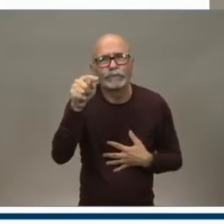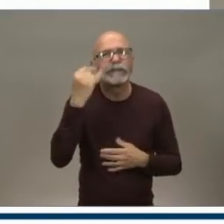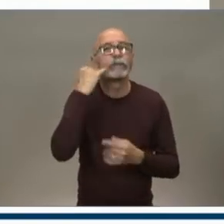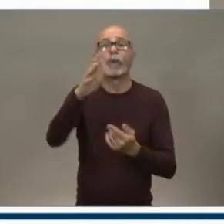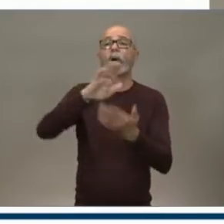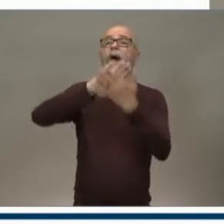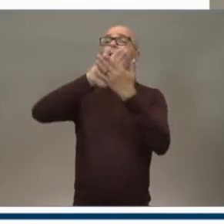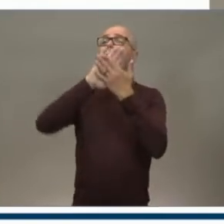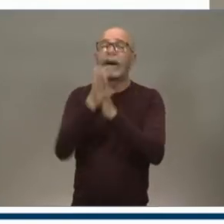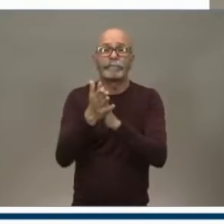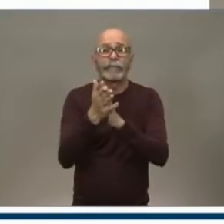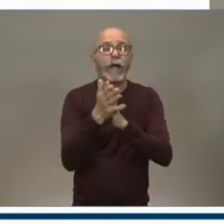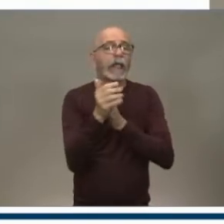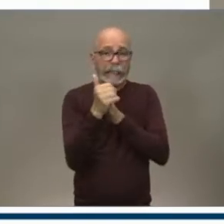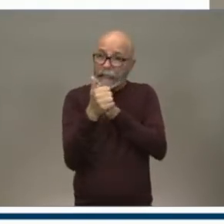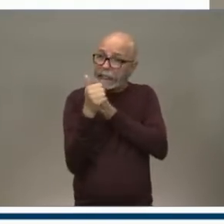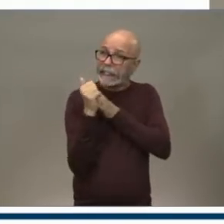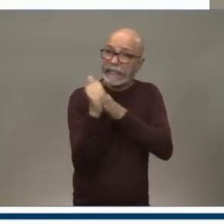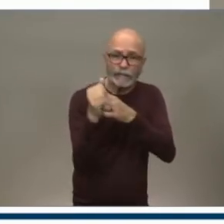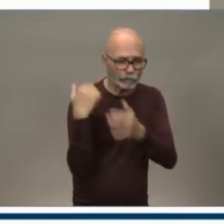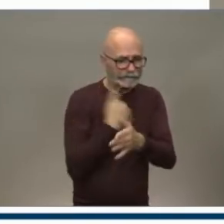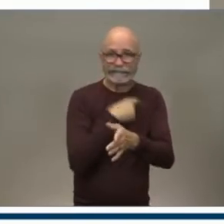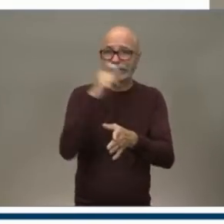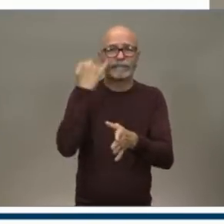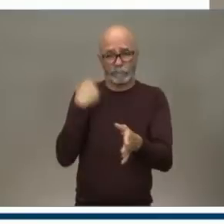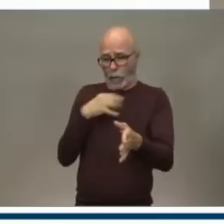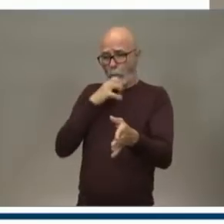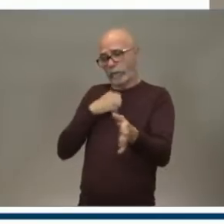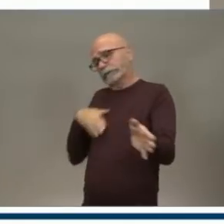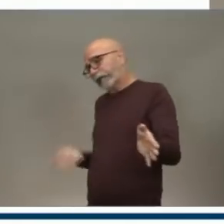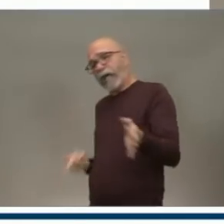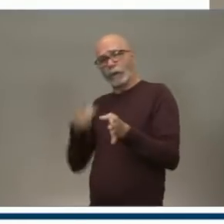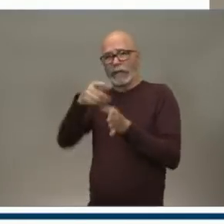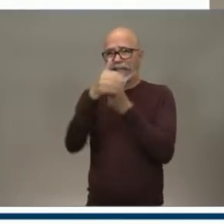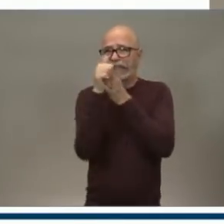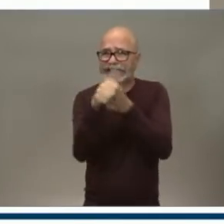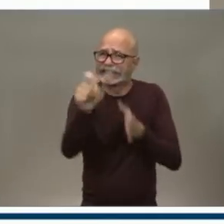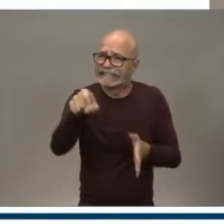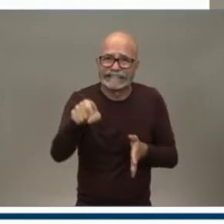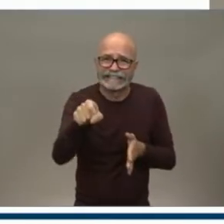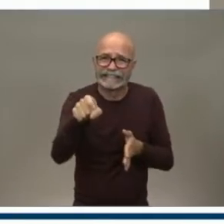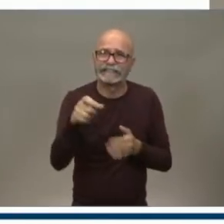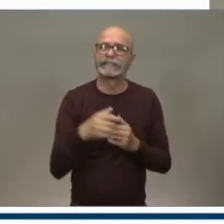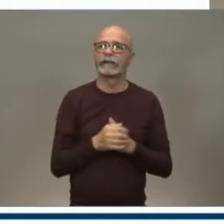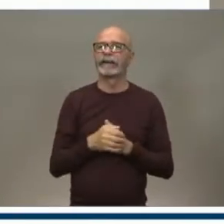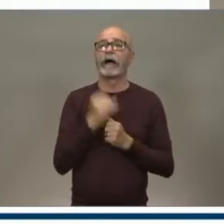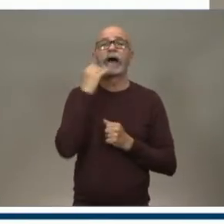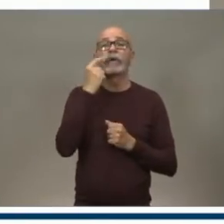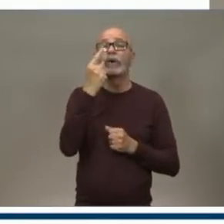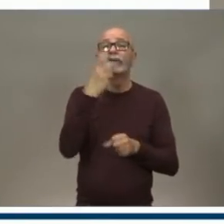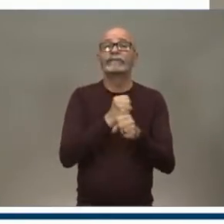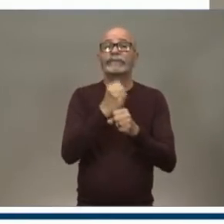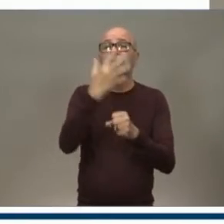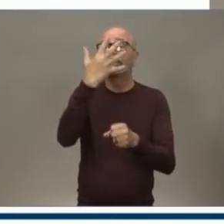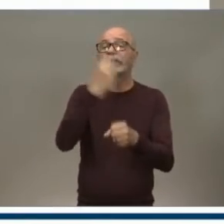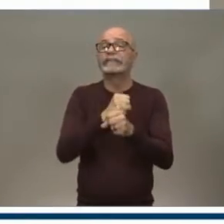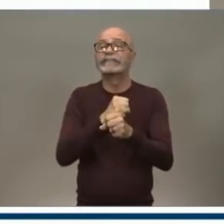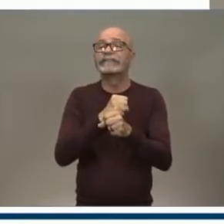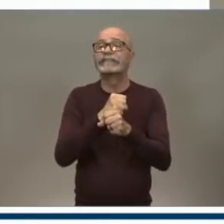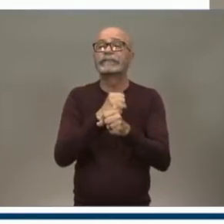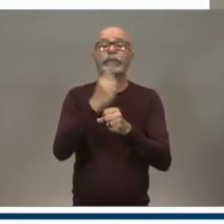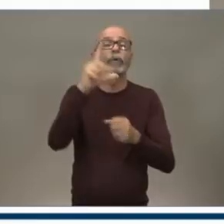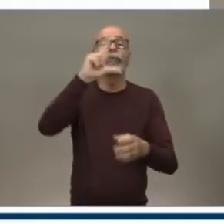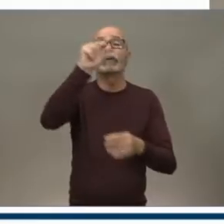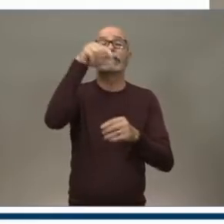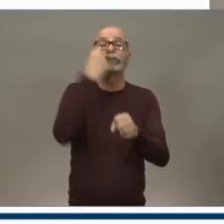COVID-19. 1 year, 5 years, 20 years from now, I want you to be able to look back at the pandemic and say